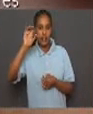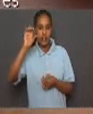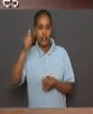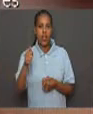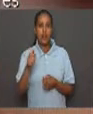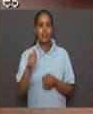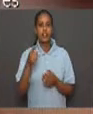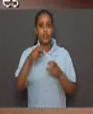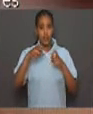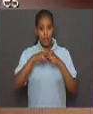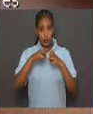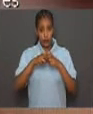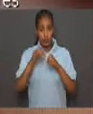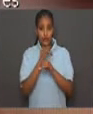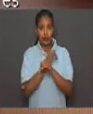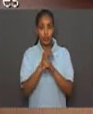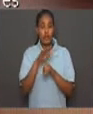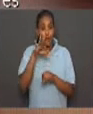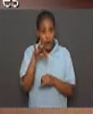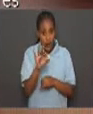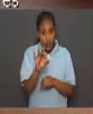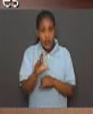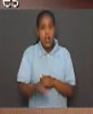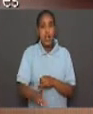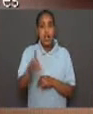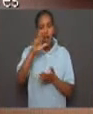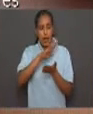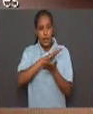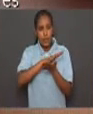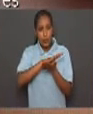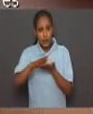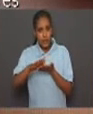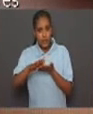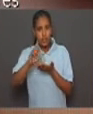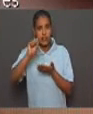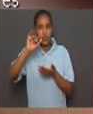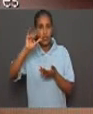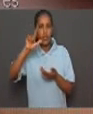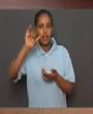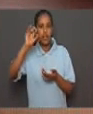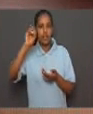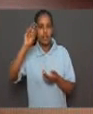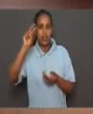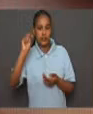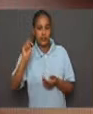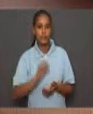The electronics industry requires high purity silicon.